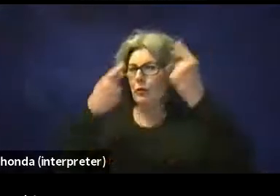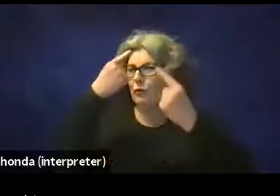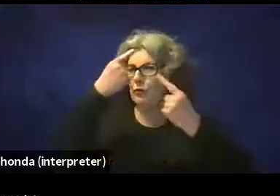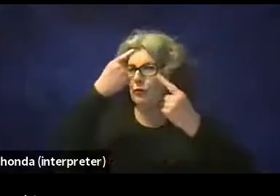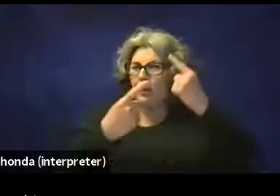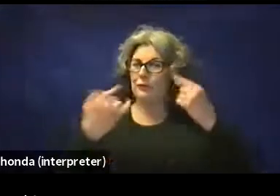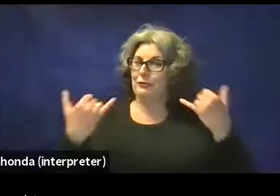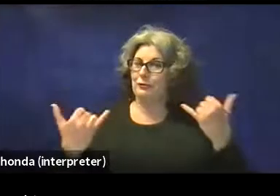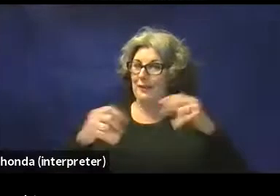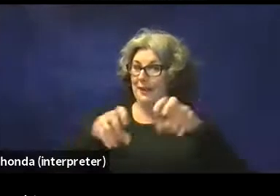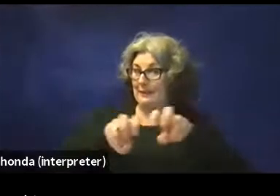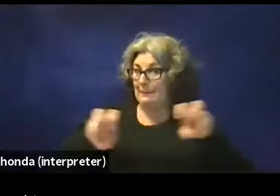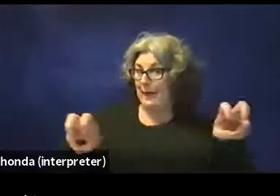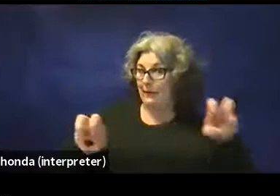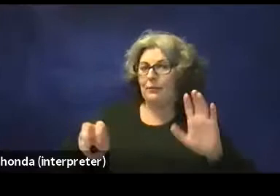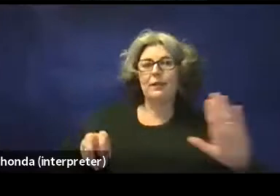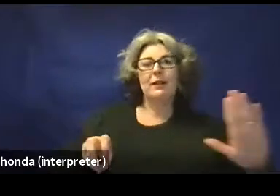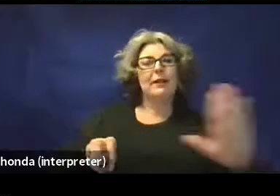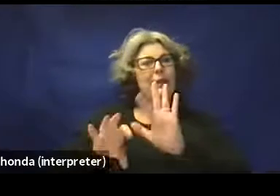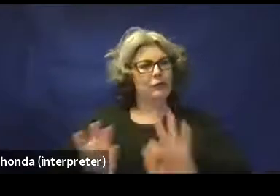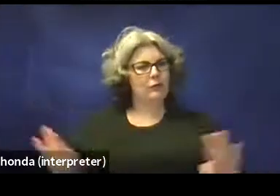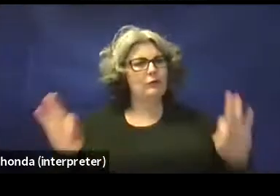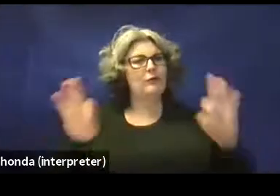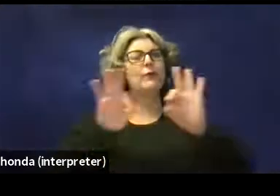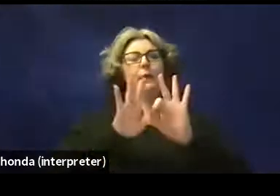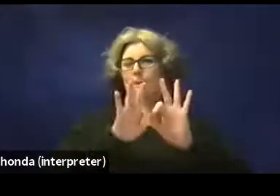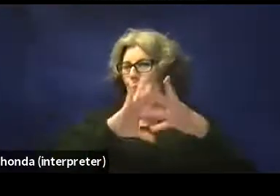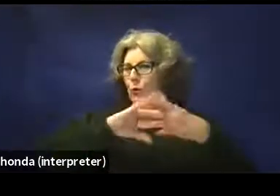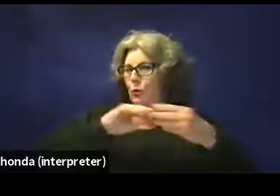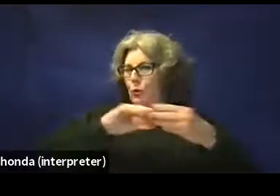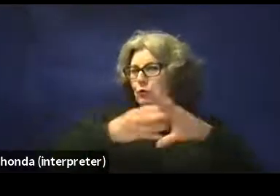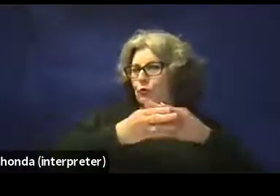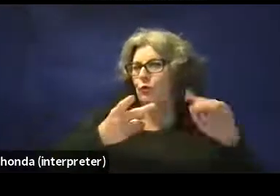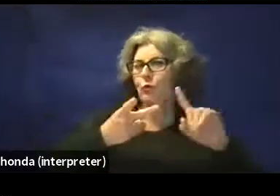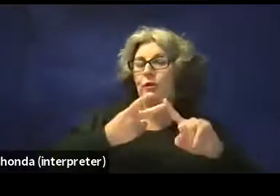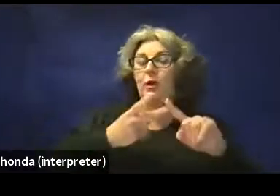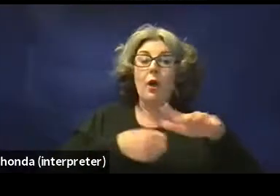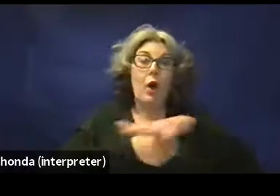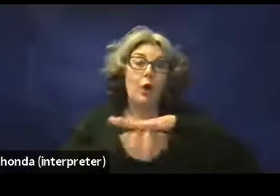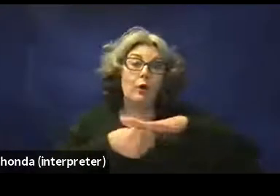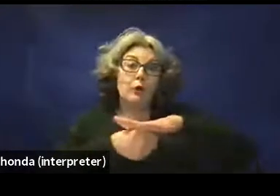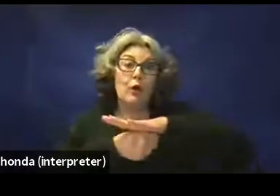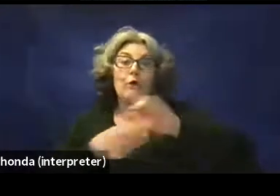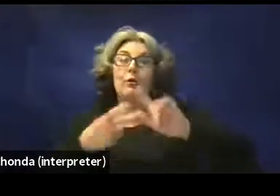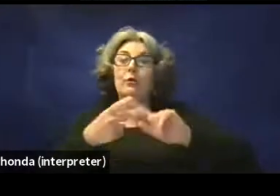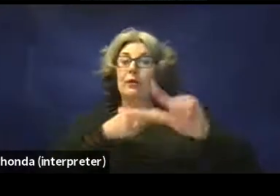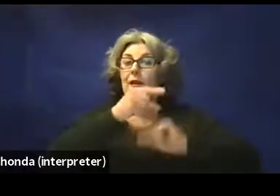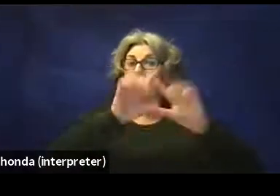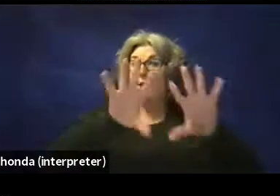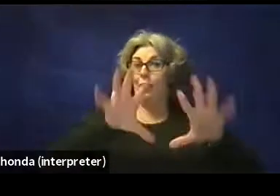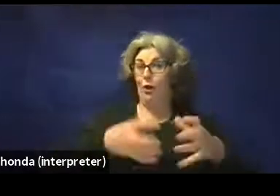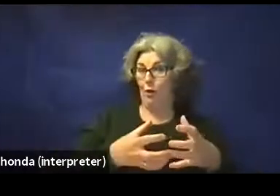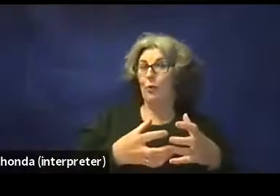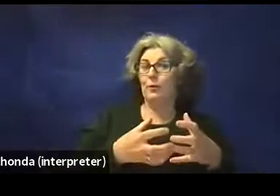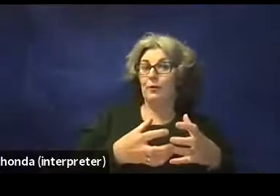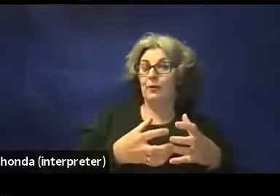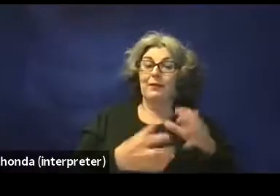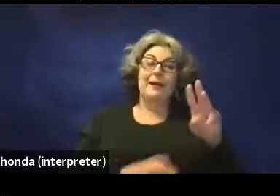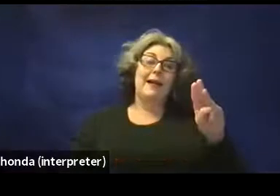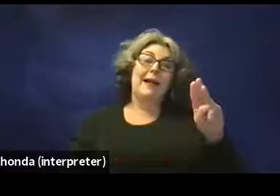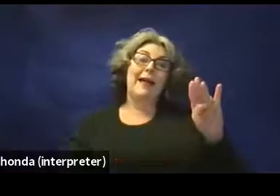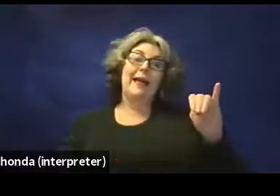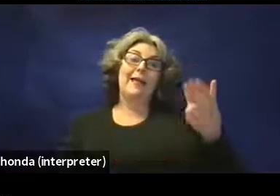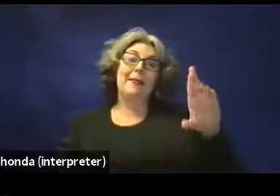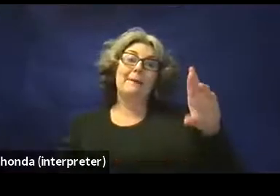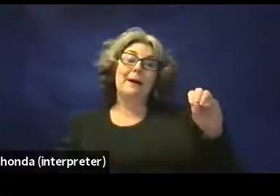put into this panel and sharing so many important stories on both the local level and the global level and the micro and